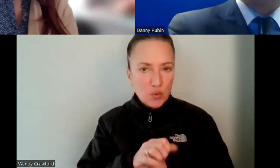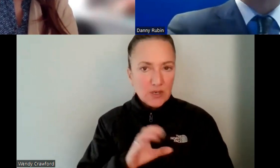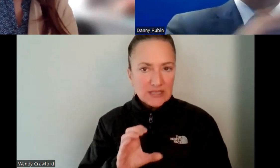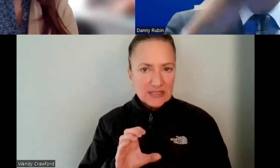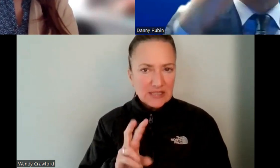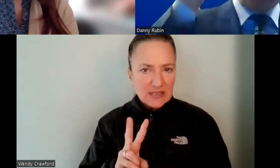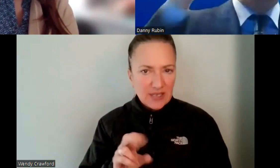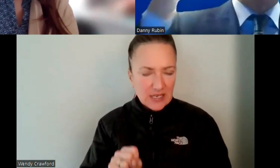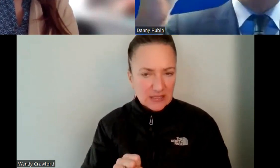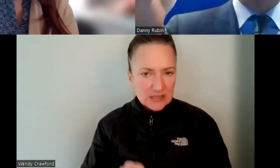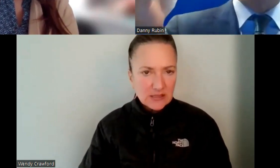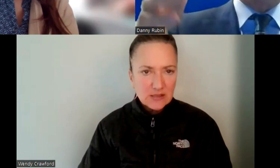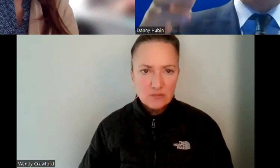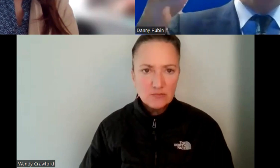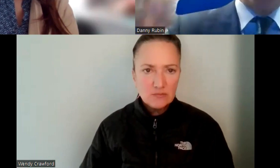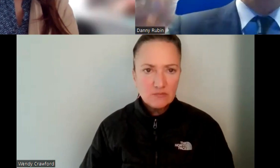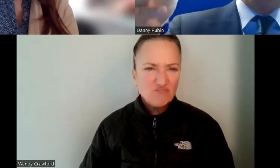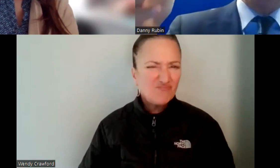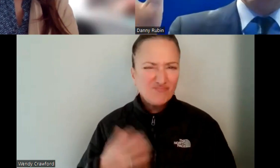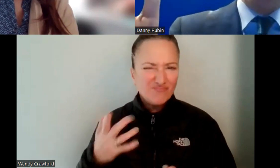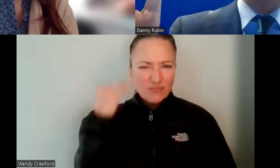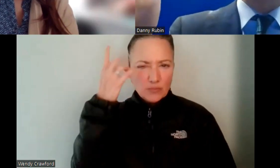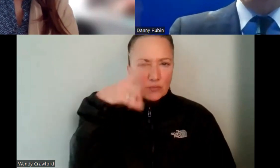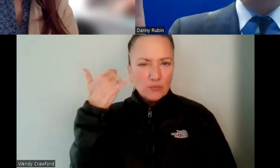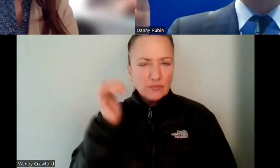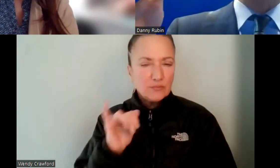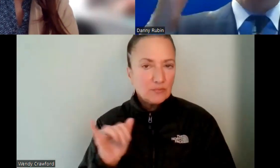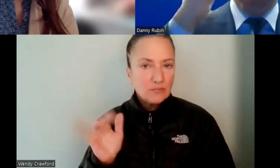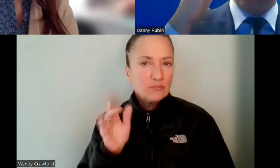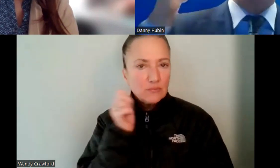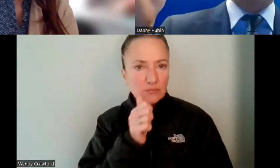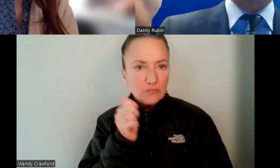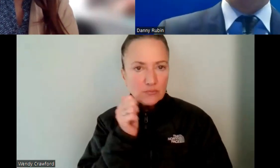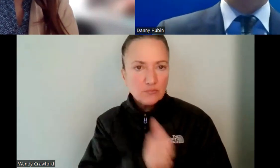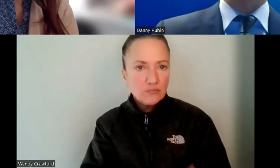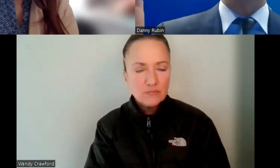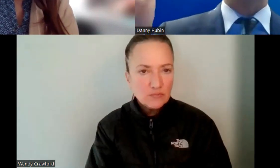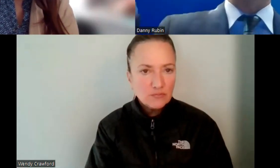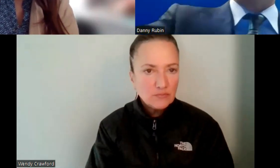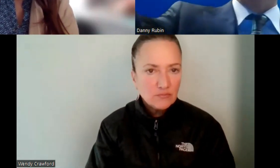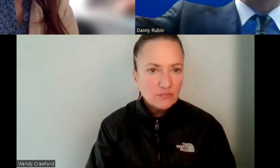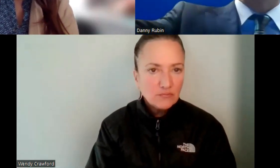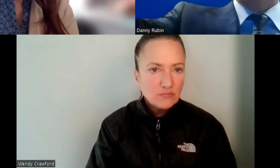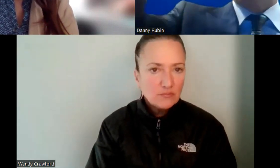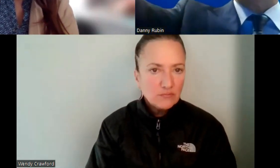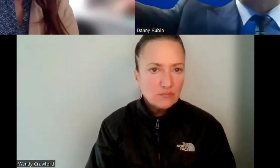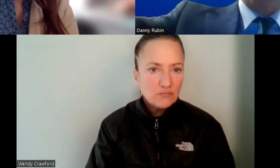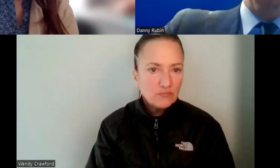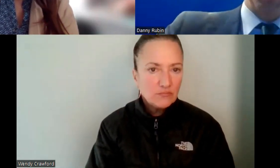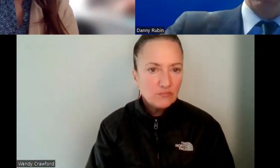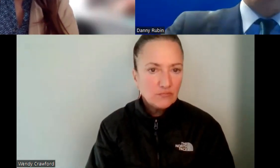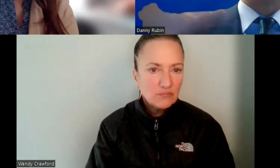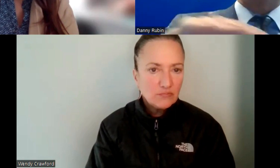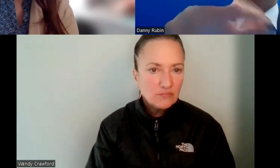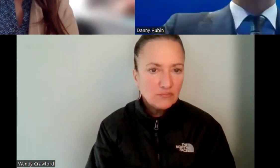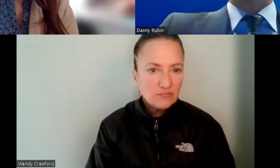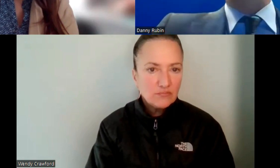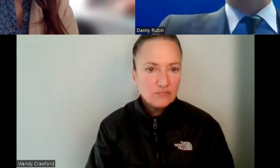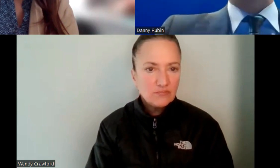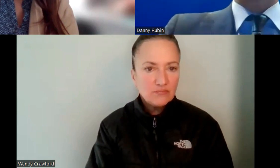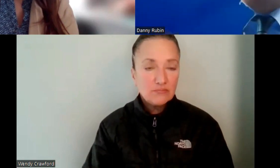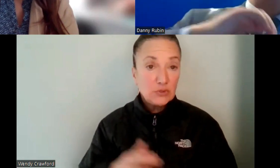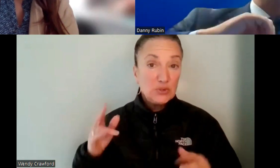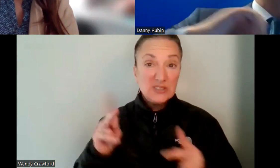the counter. Paint us a picture of like what your day was like. Is it what everybody imagines? You see the folks in the pharmacy area just